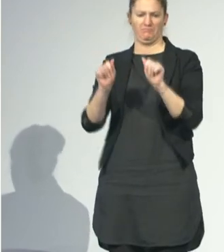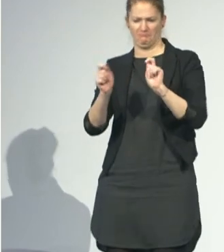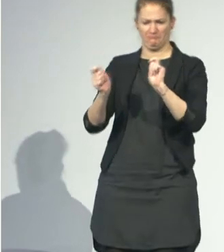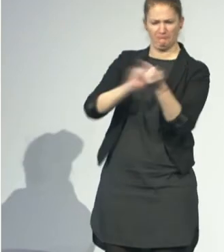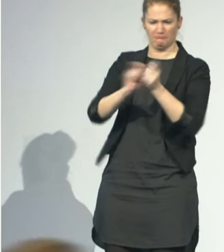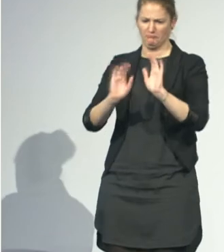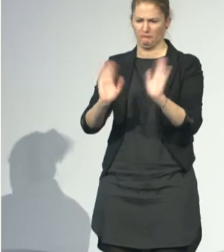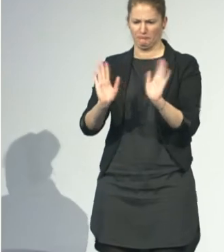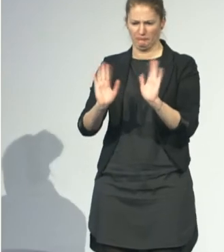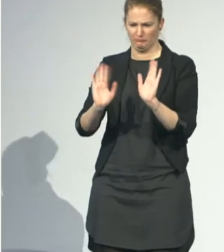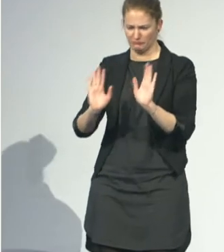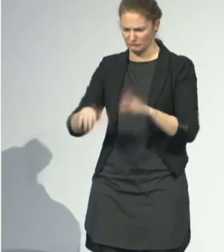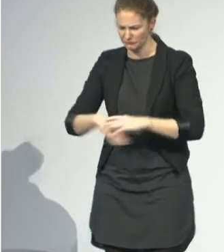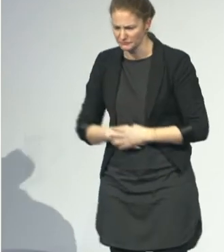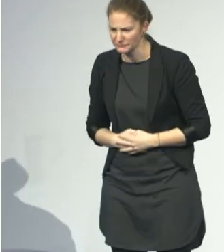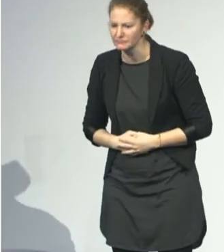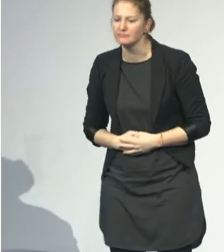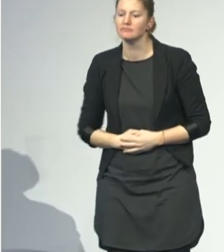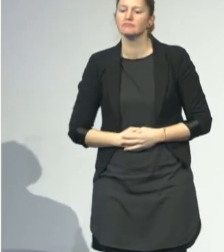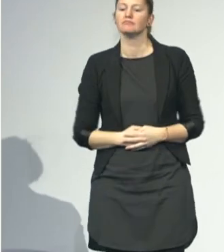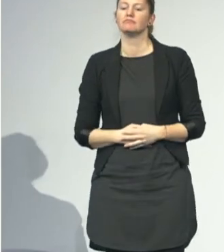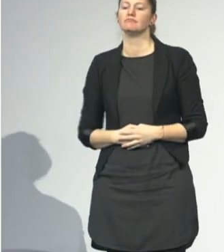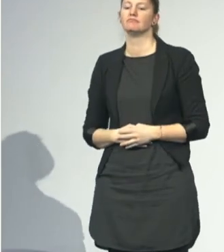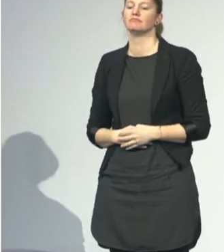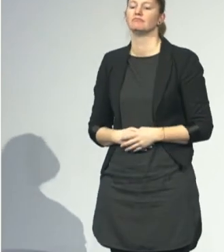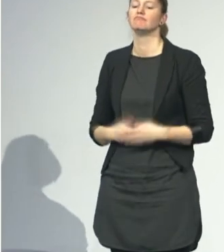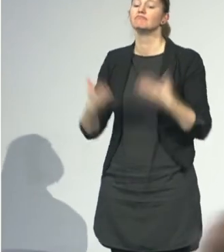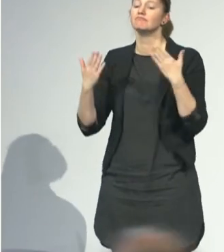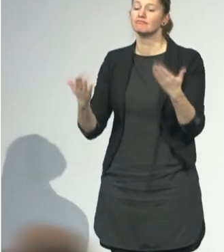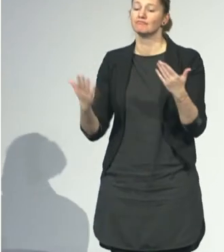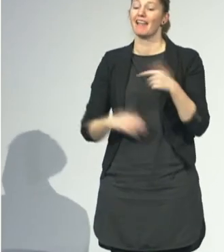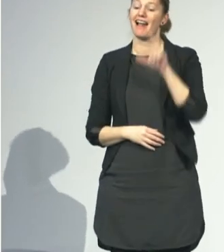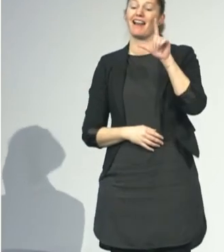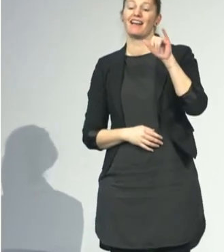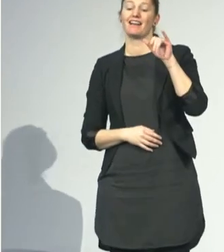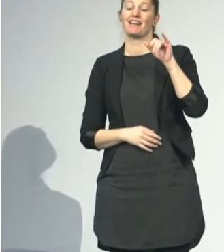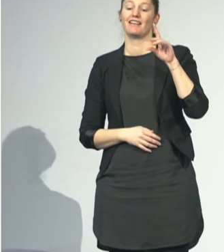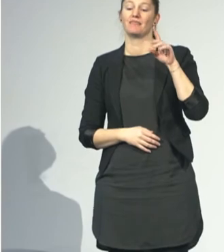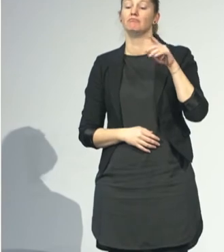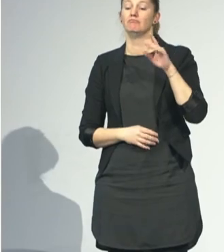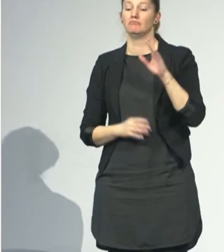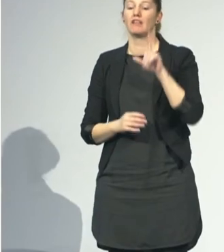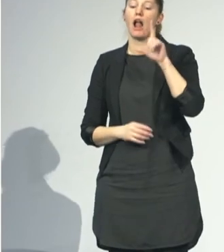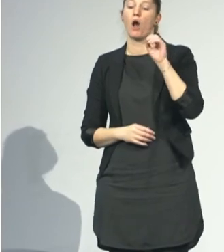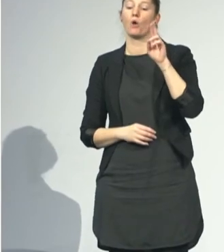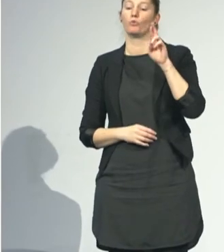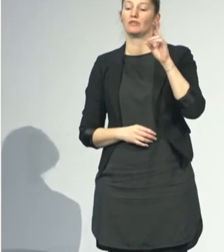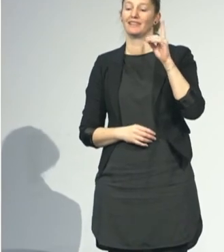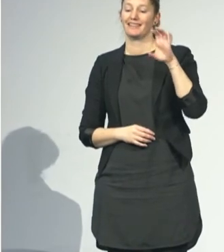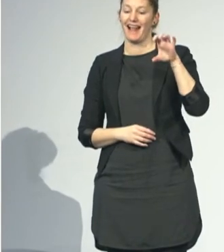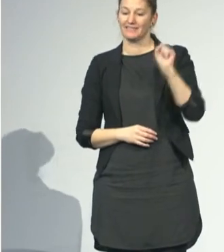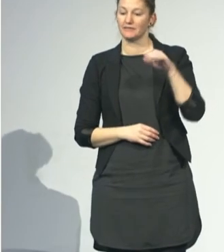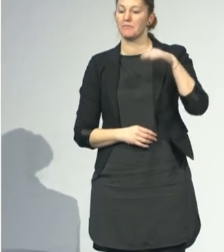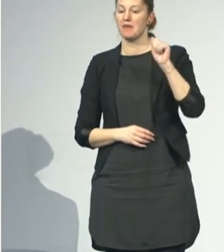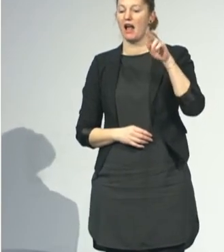Claudia, just to tell us very, very briefly about who you are, what you do. Thank you. Linda.